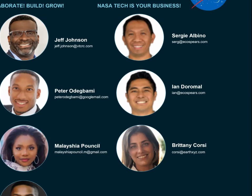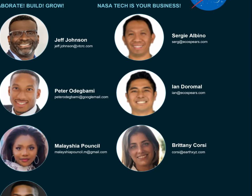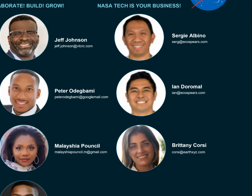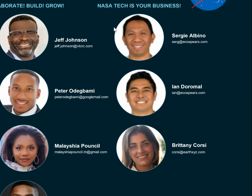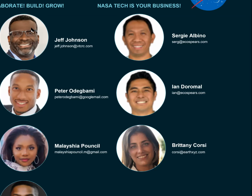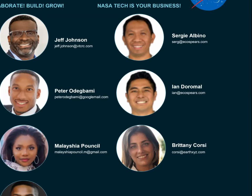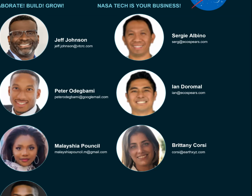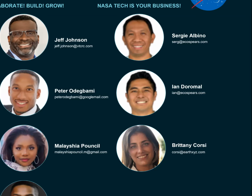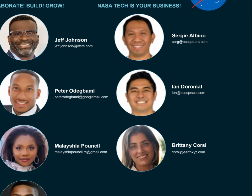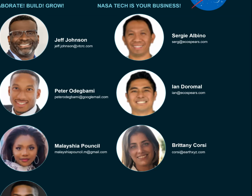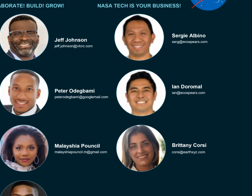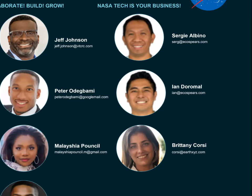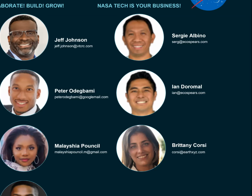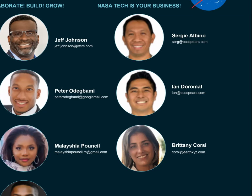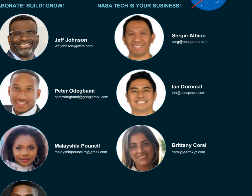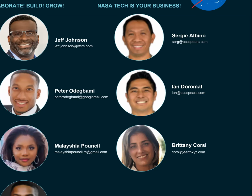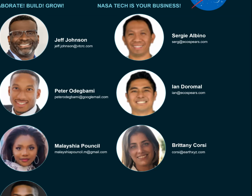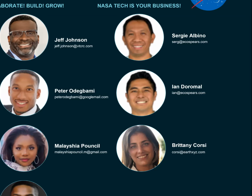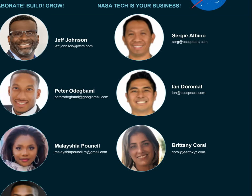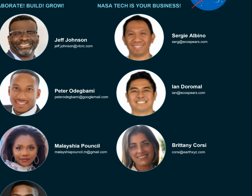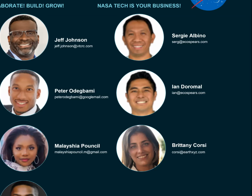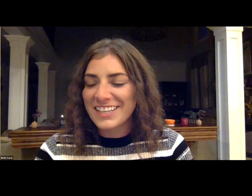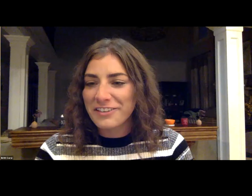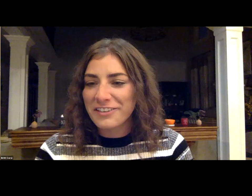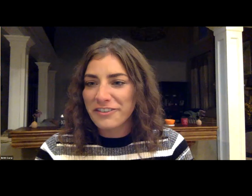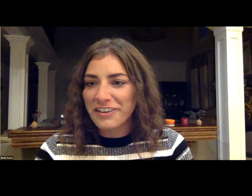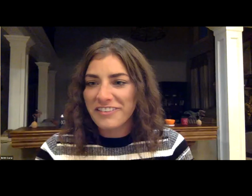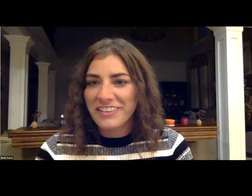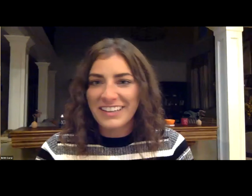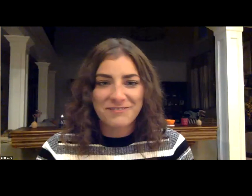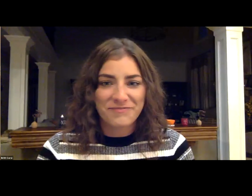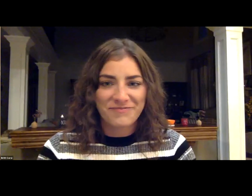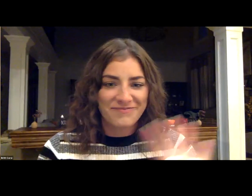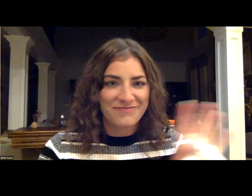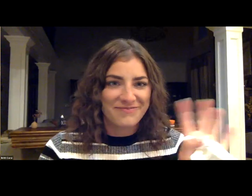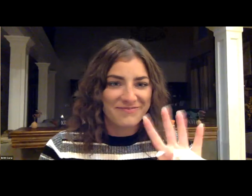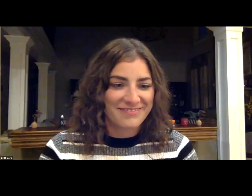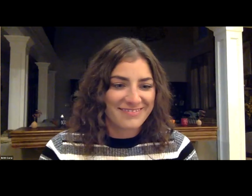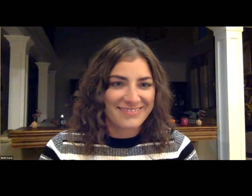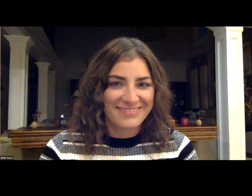Yeah. Bye, ladies. Thank you for everything.